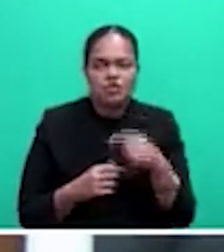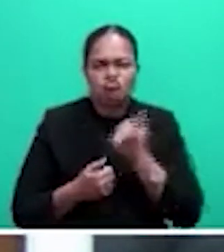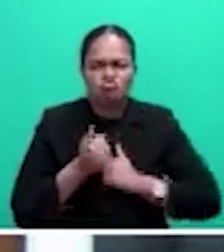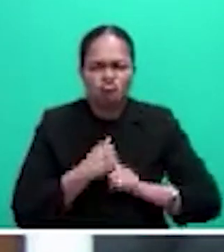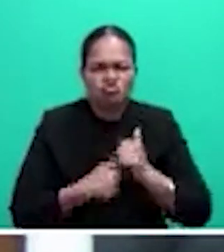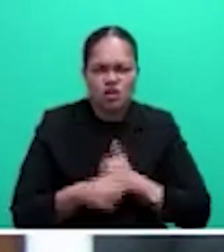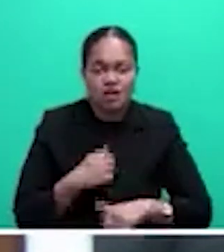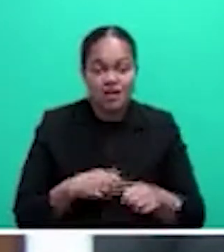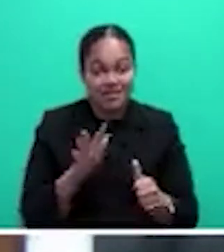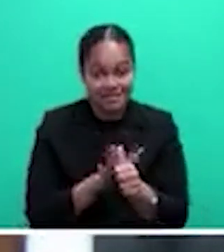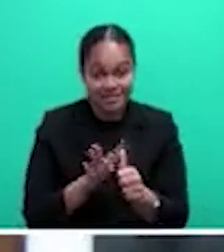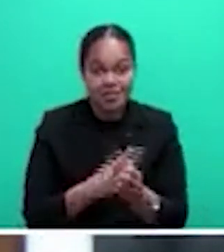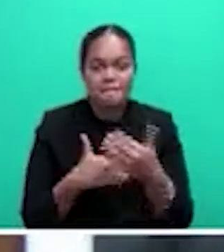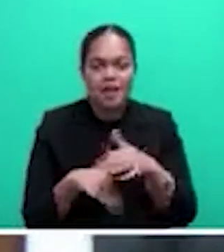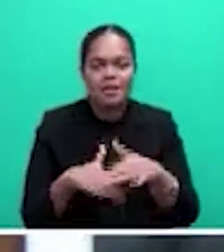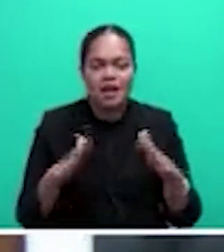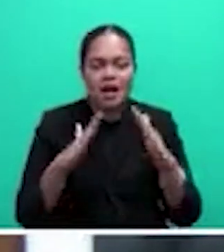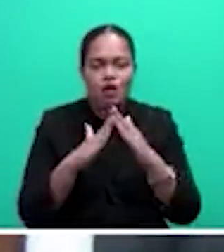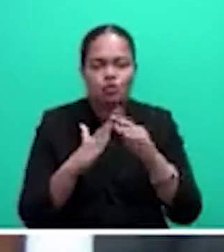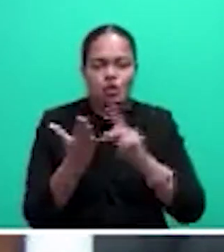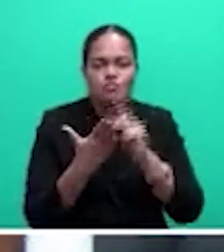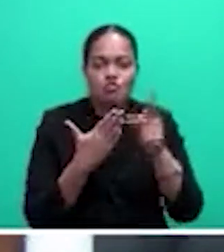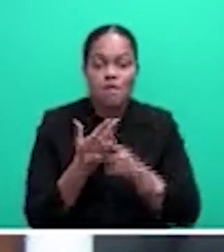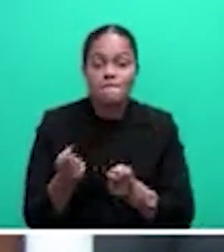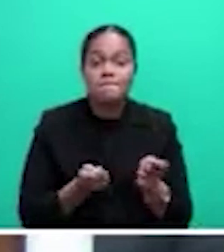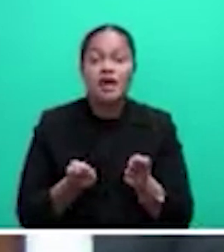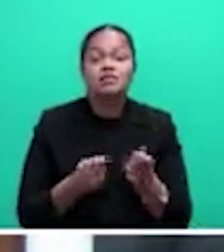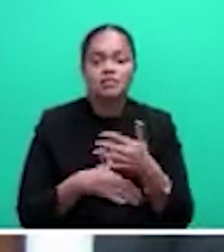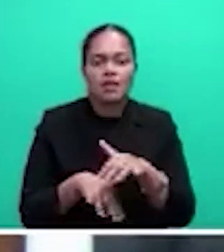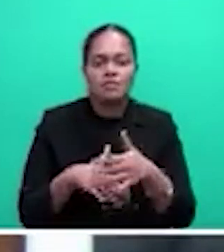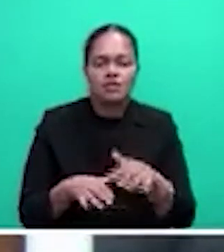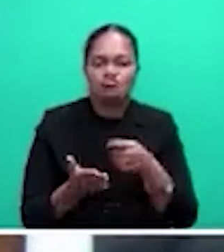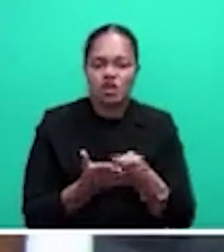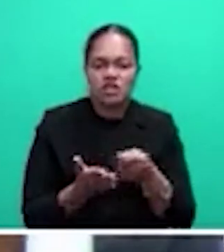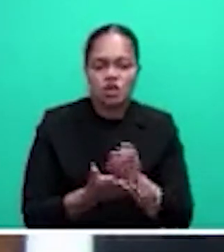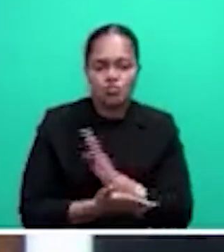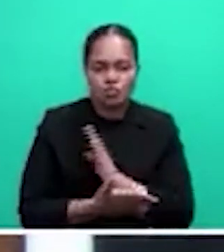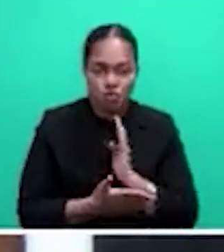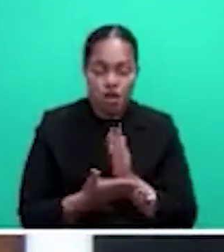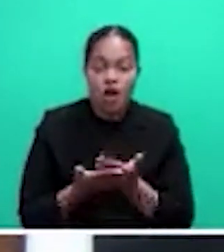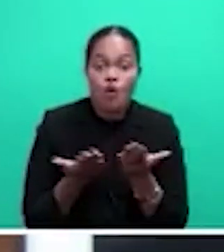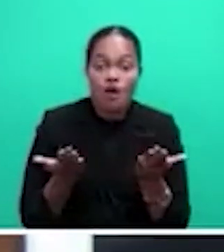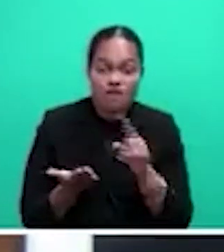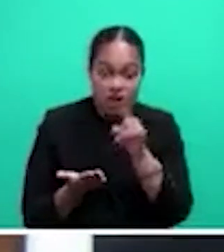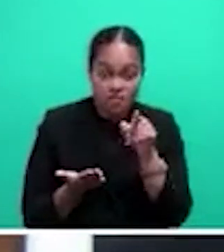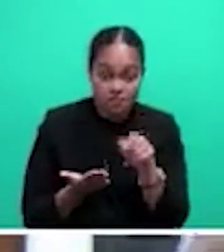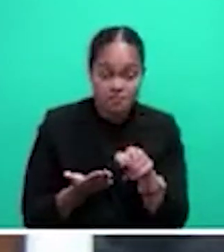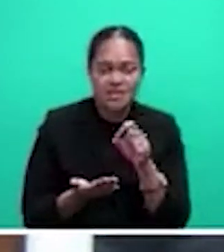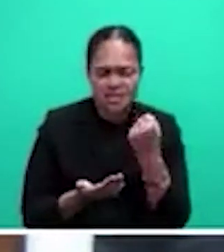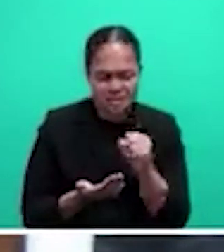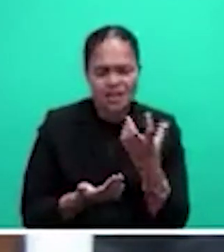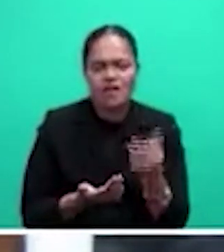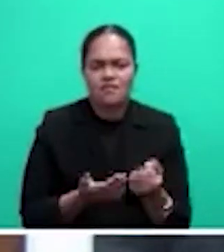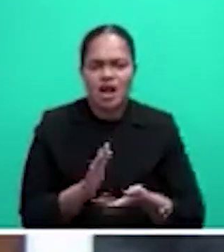access to a public housing program managed by the Public Rental Board. However, there is still a high demand that needs